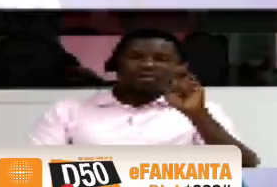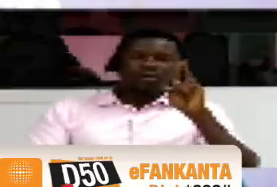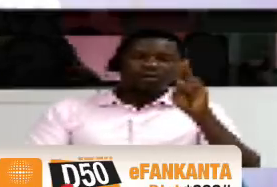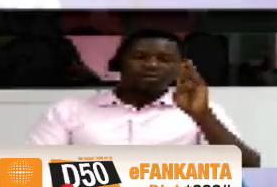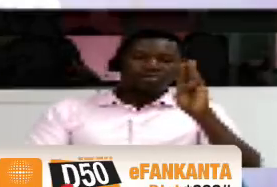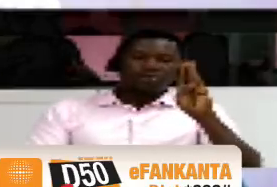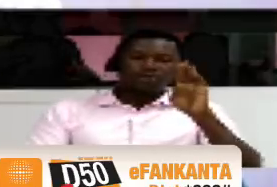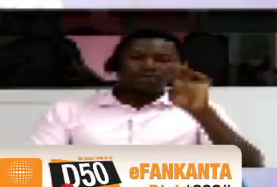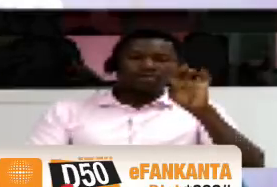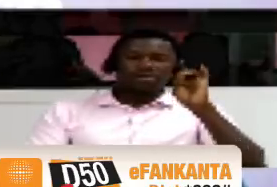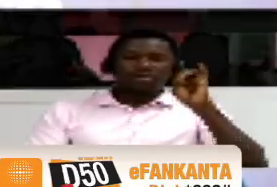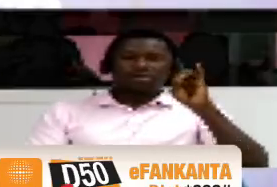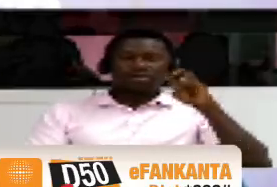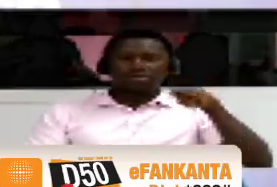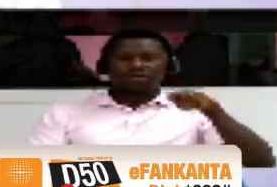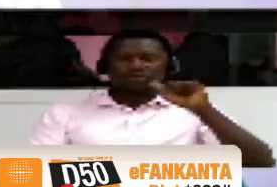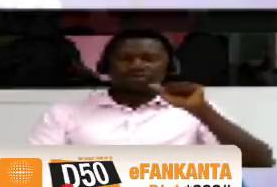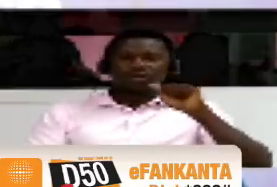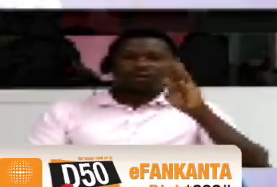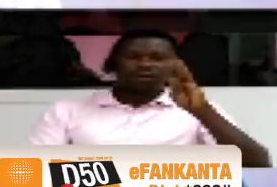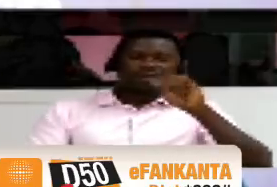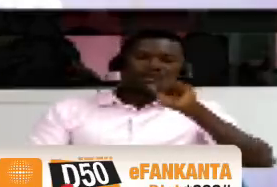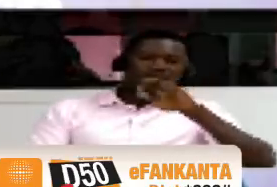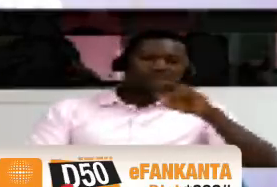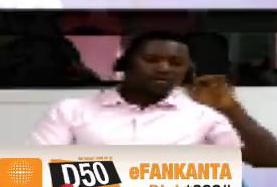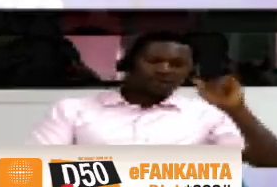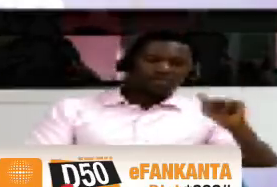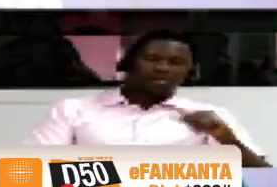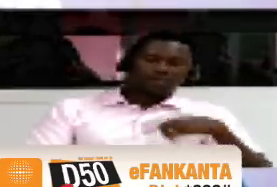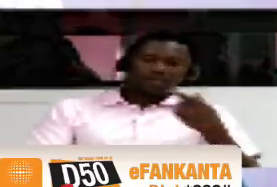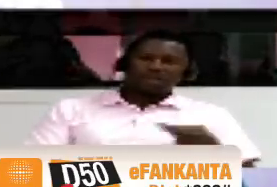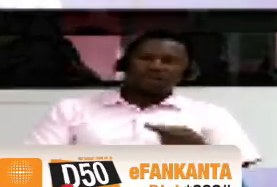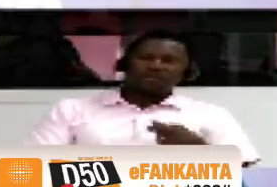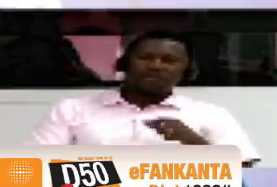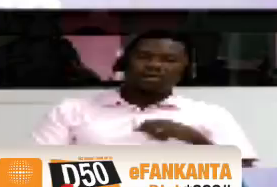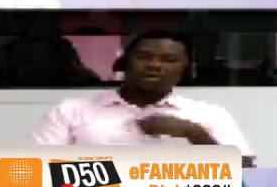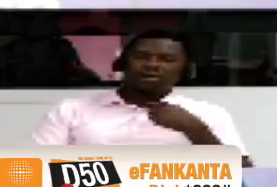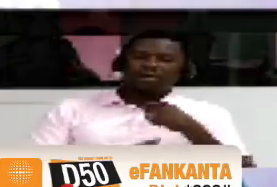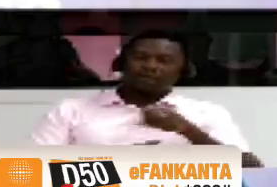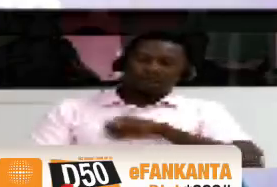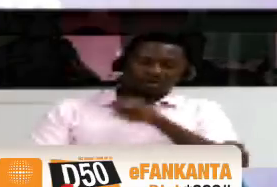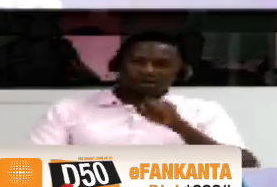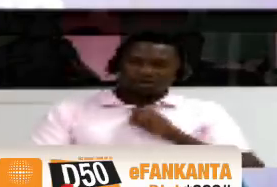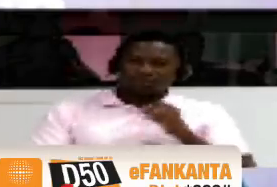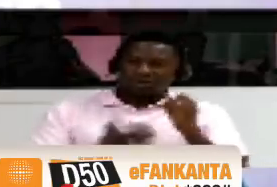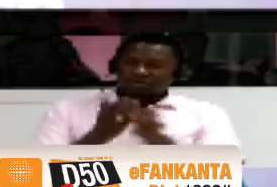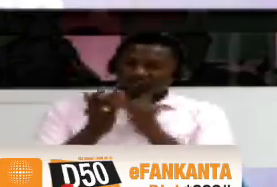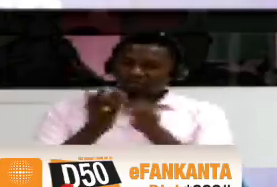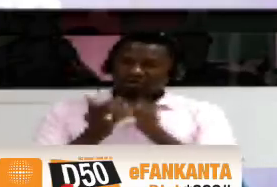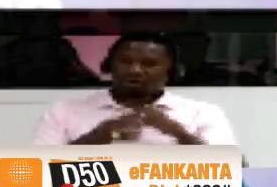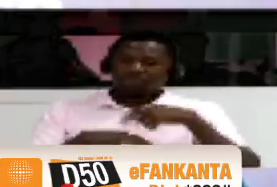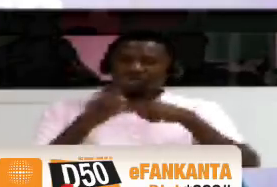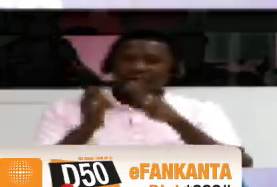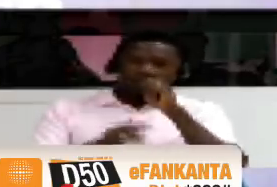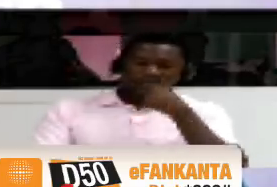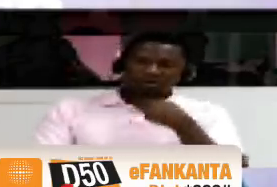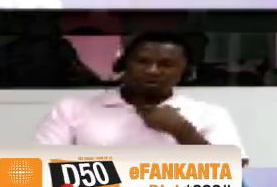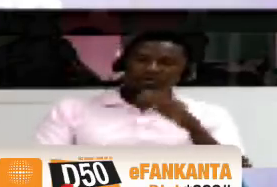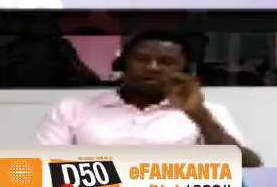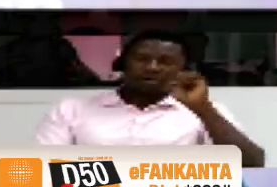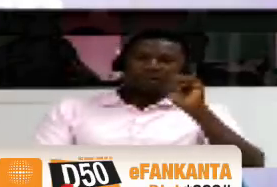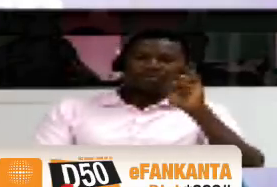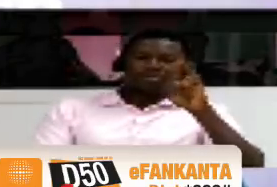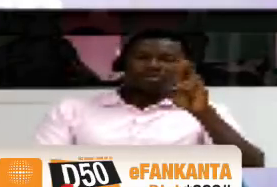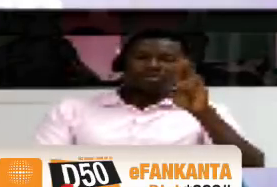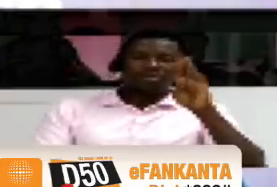and our investigation into the death of Ibrahim Abari. And up to that time, we